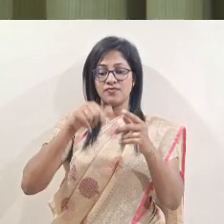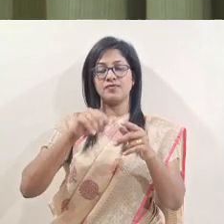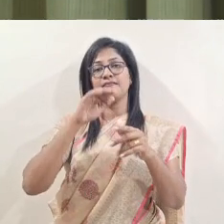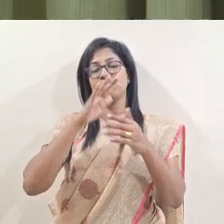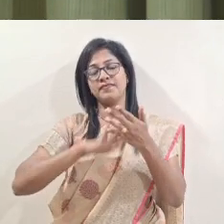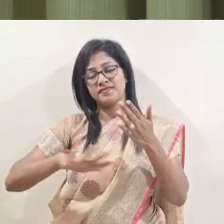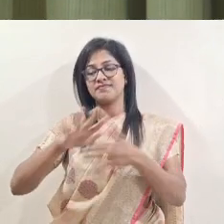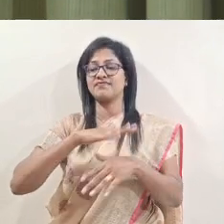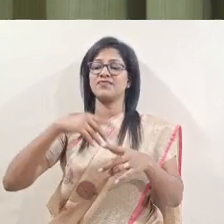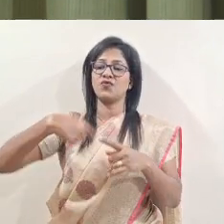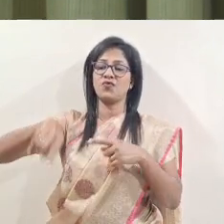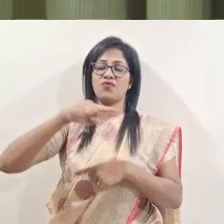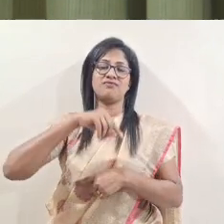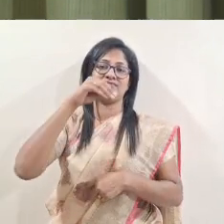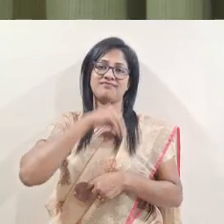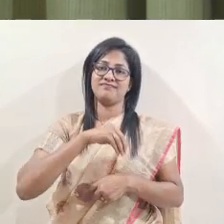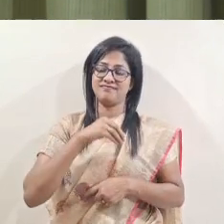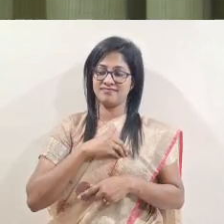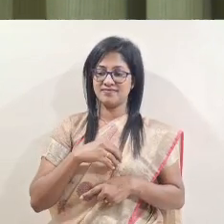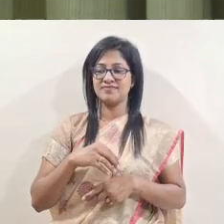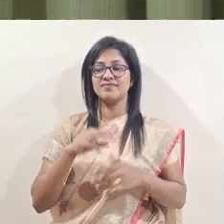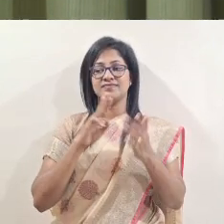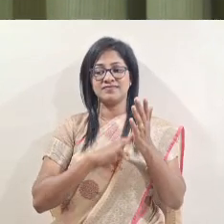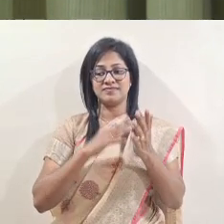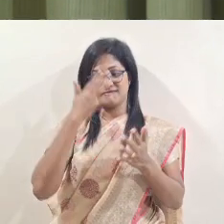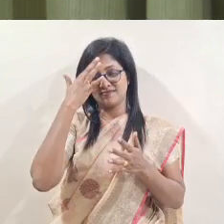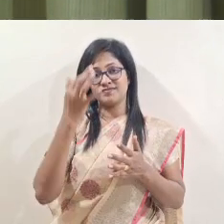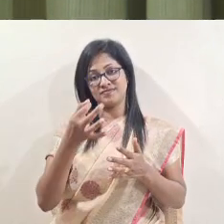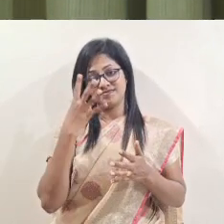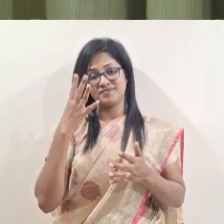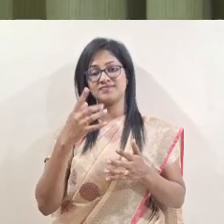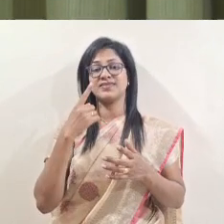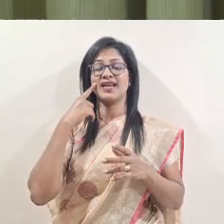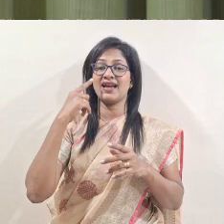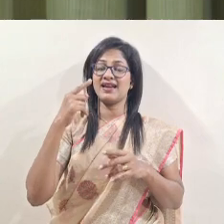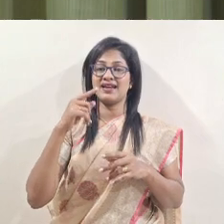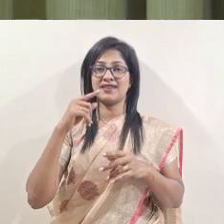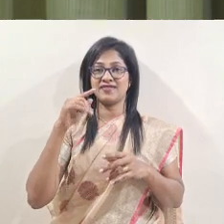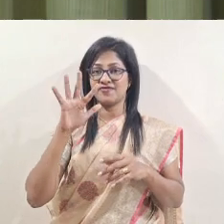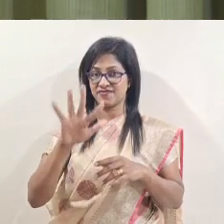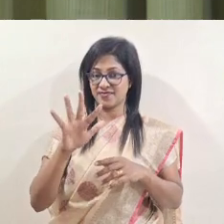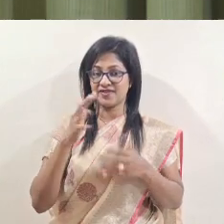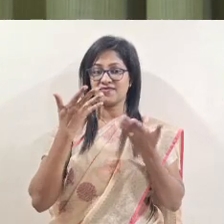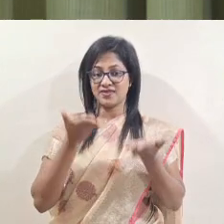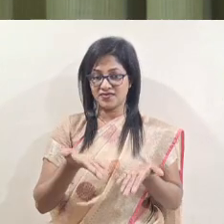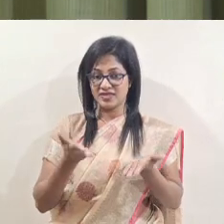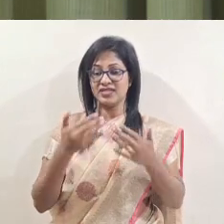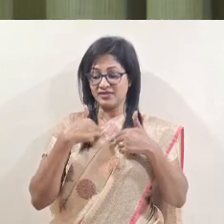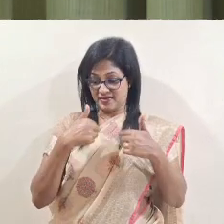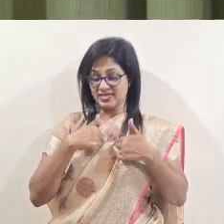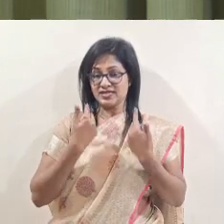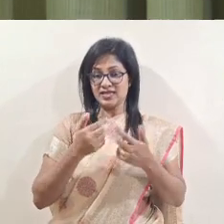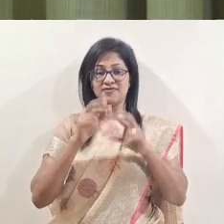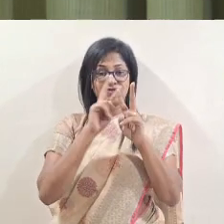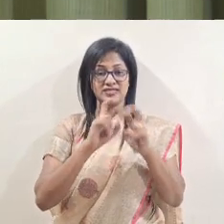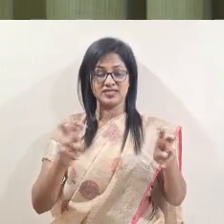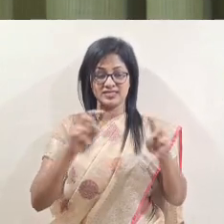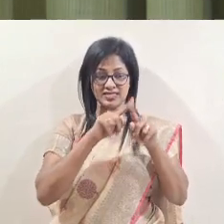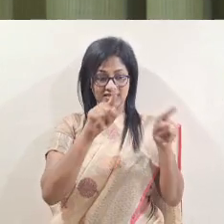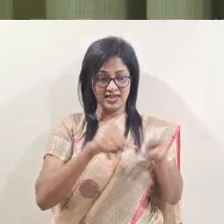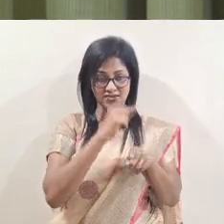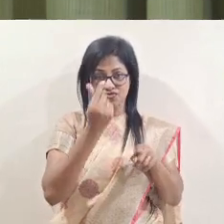So practically, I find nowadays that we have not done much research in the area of land use and